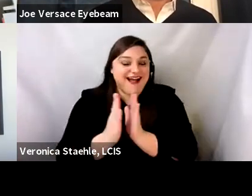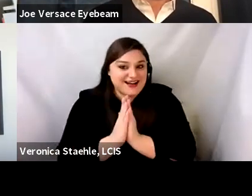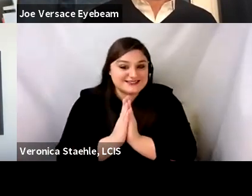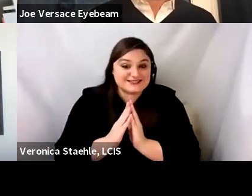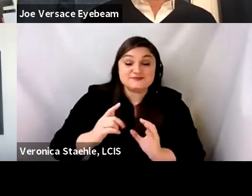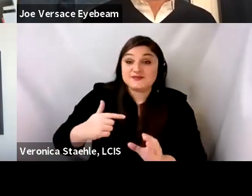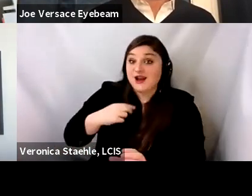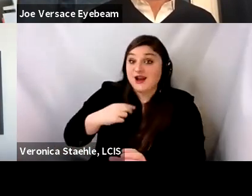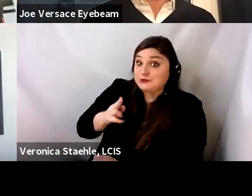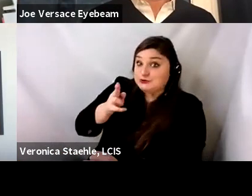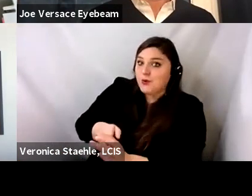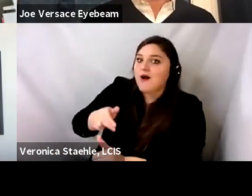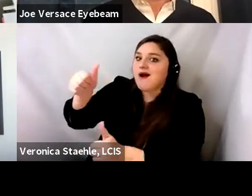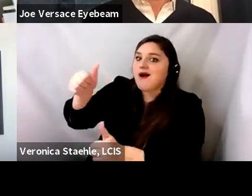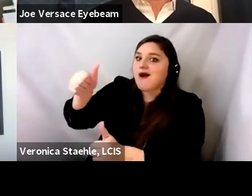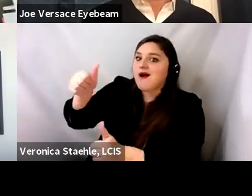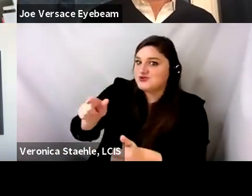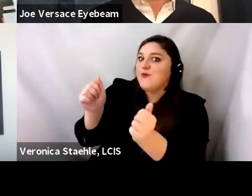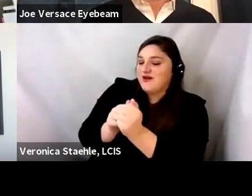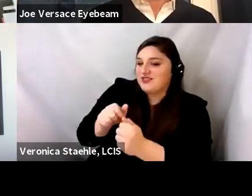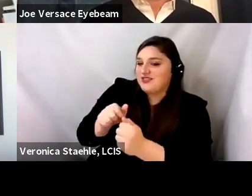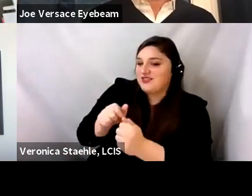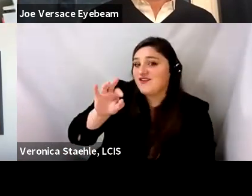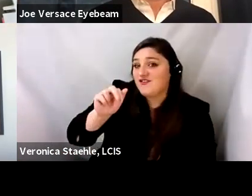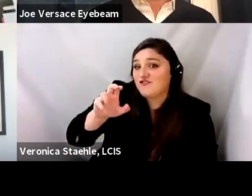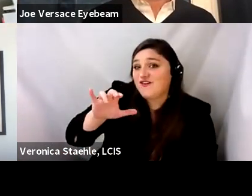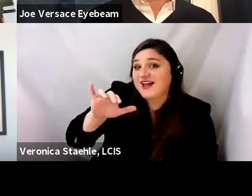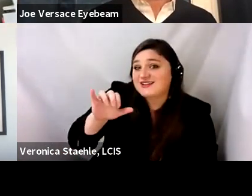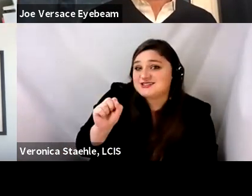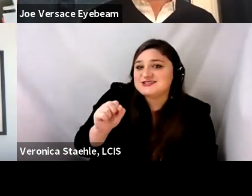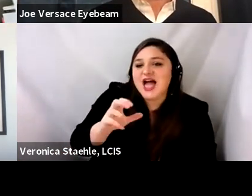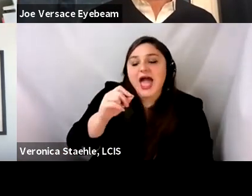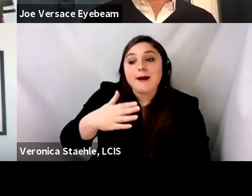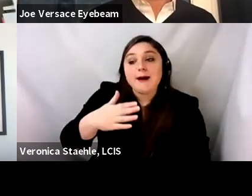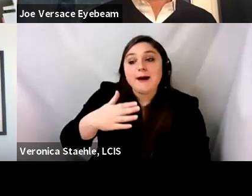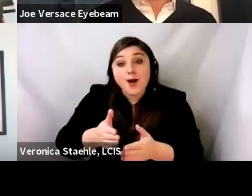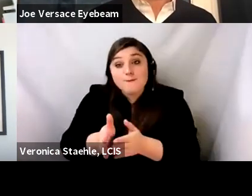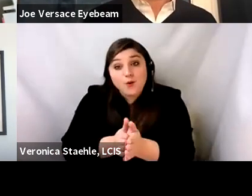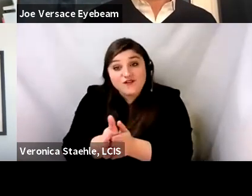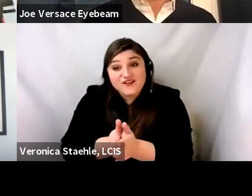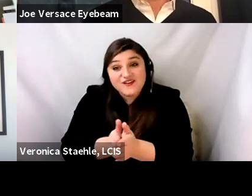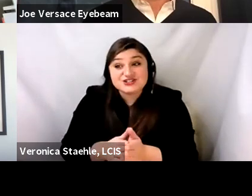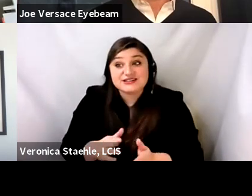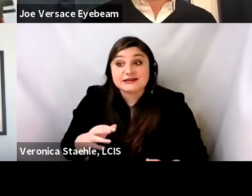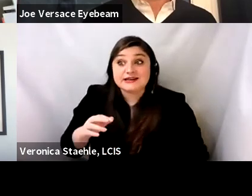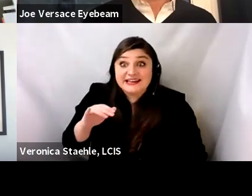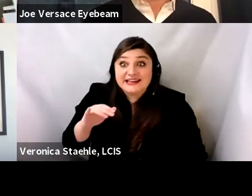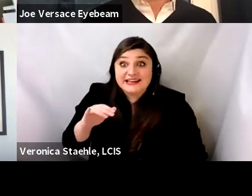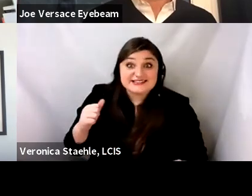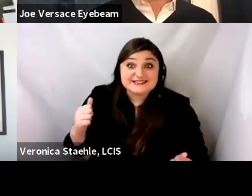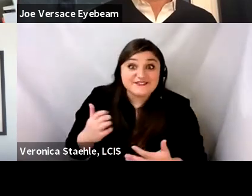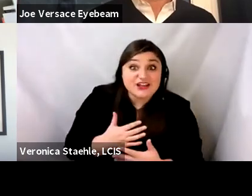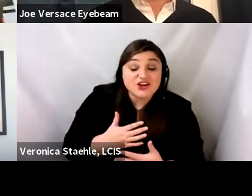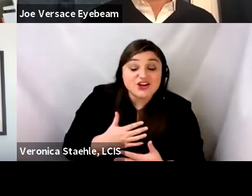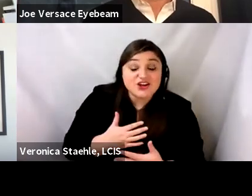of motivated, not by fear, but by the just also by the sort of the ability or